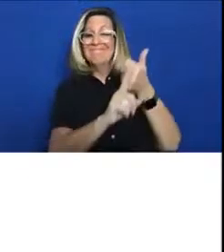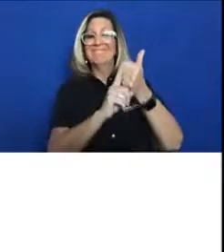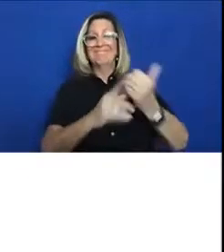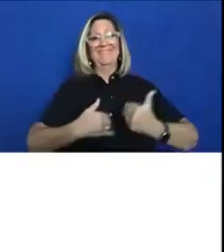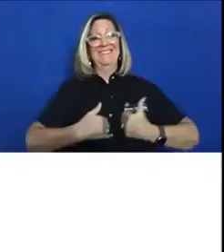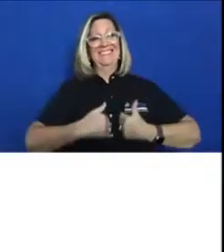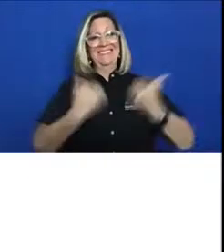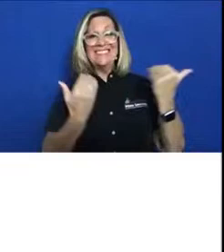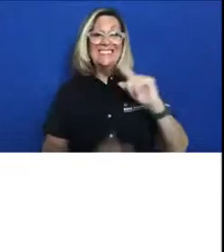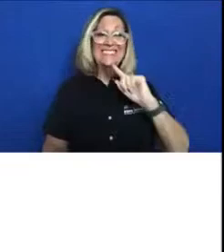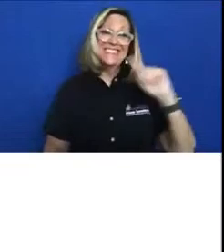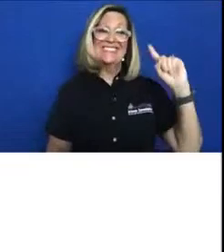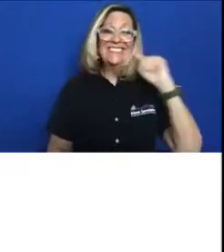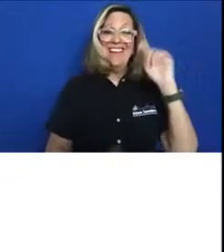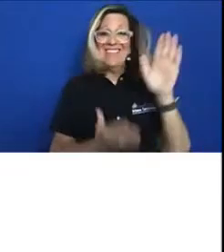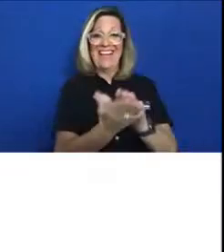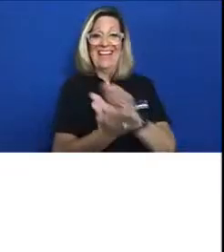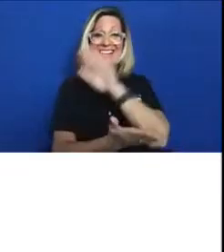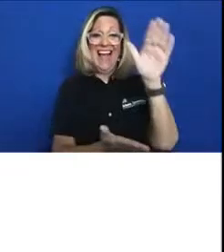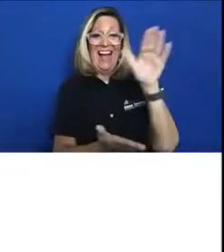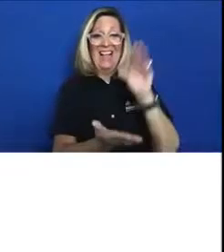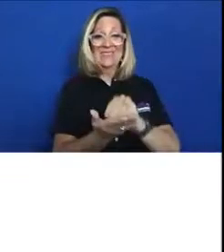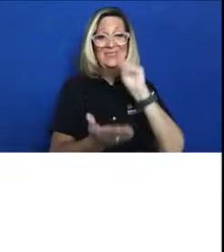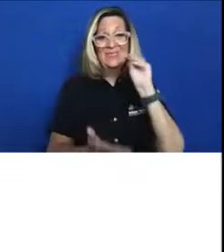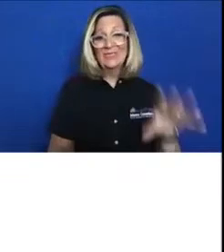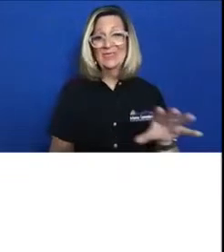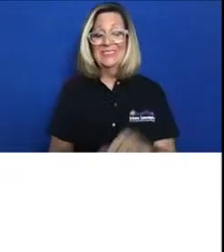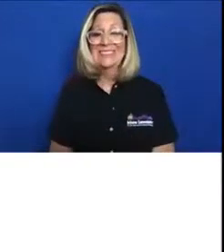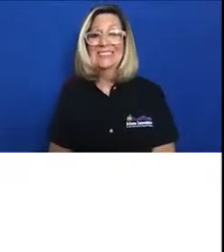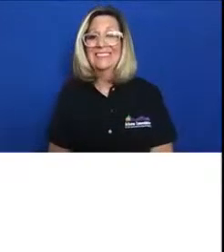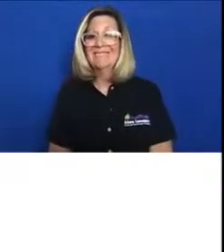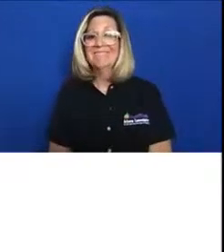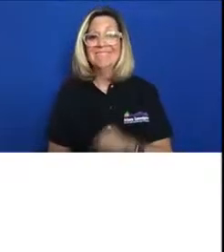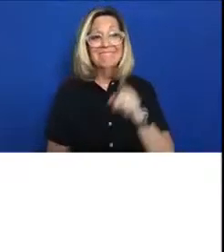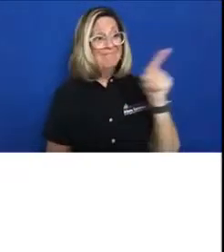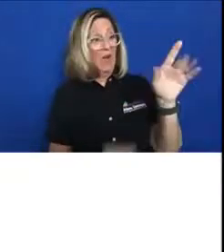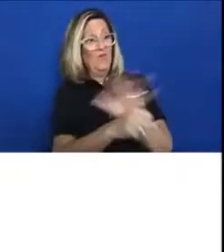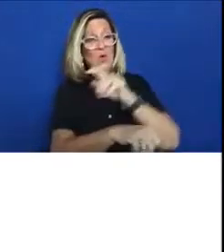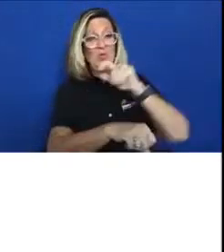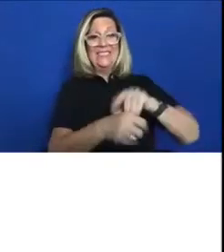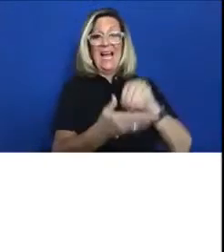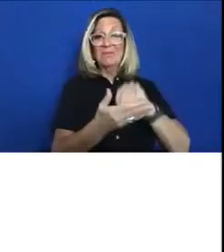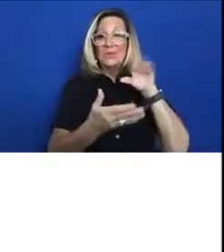This is Myron. Myron is a young deaf college student.